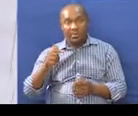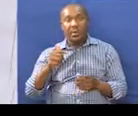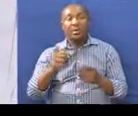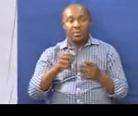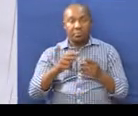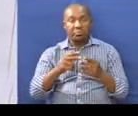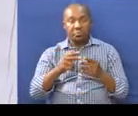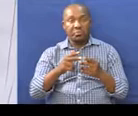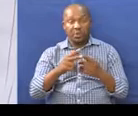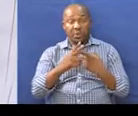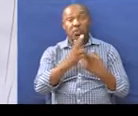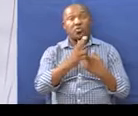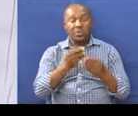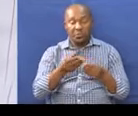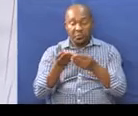solution.